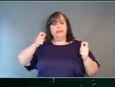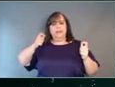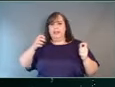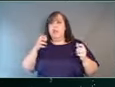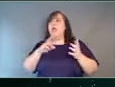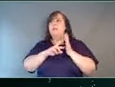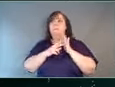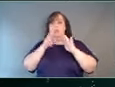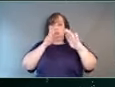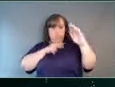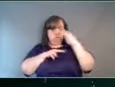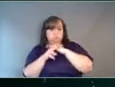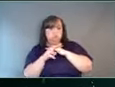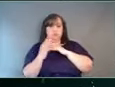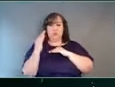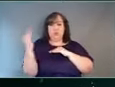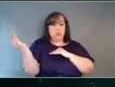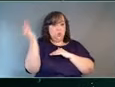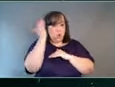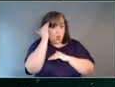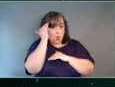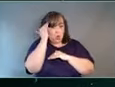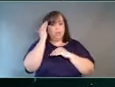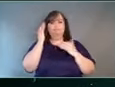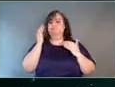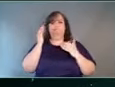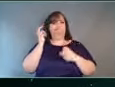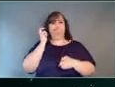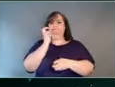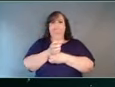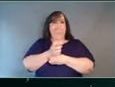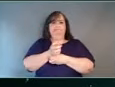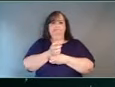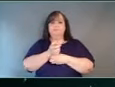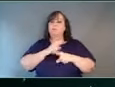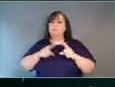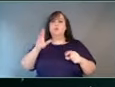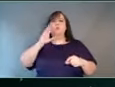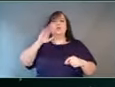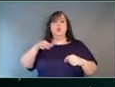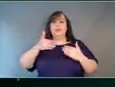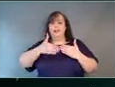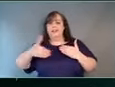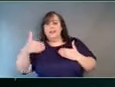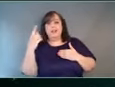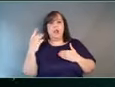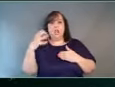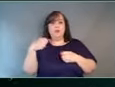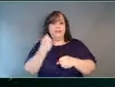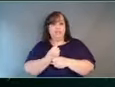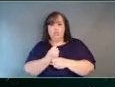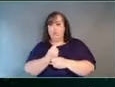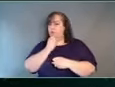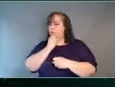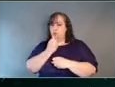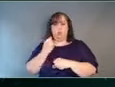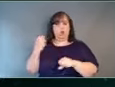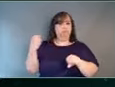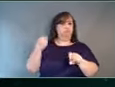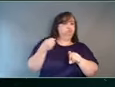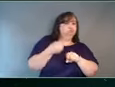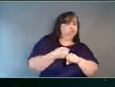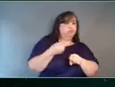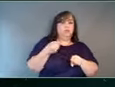will happen really far in the future. But we know it's not gonna hit for 100 years. We're not saying it will hit in 100